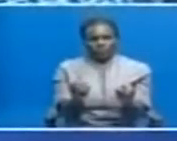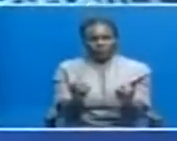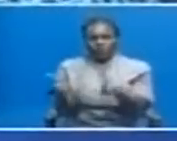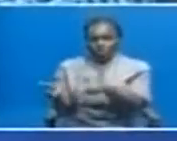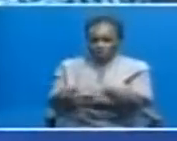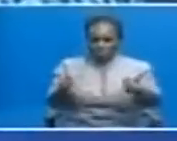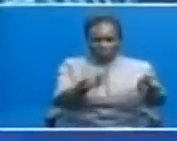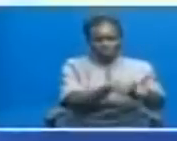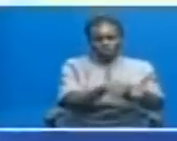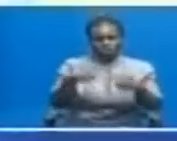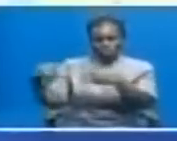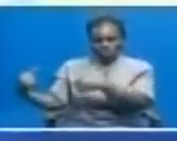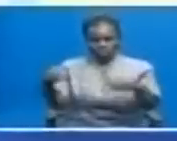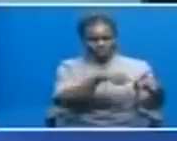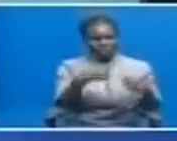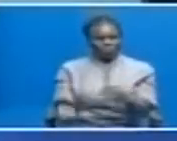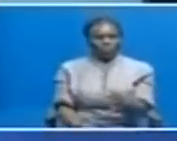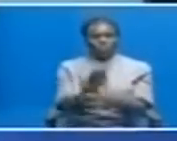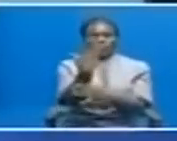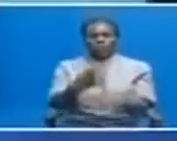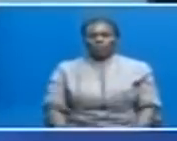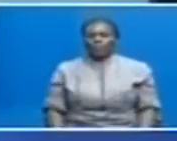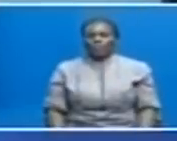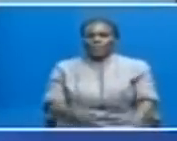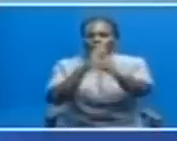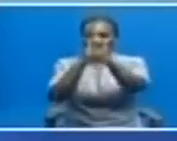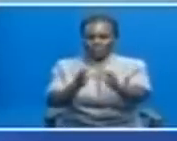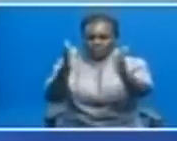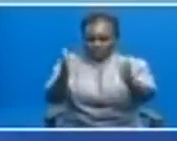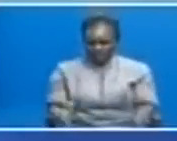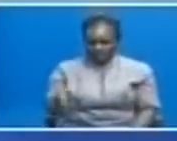trigger of conflicts. Hey, hey, hey. Marcy Kandia, KTN News.